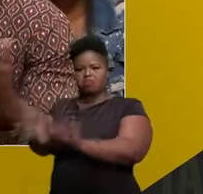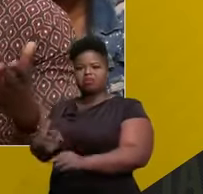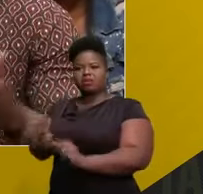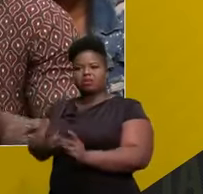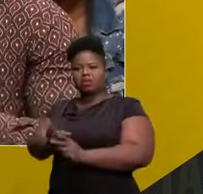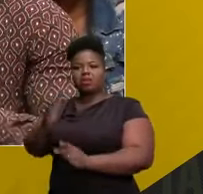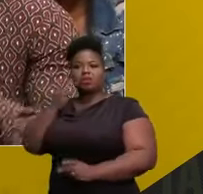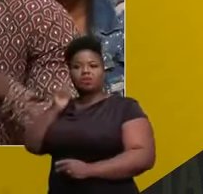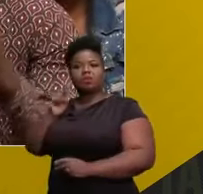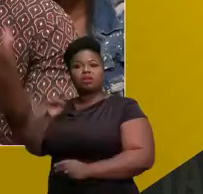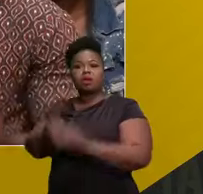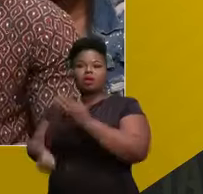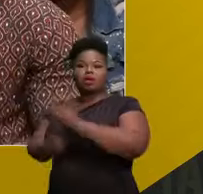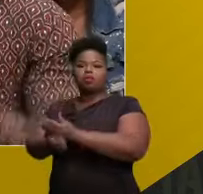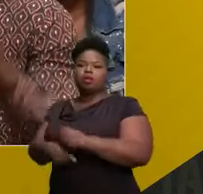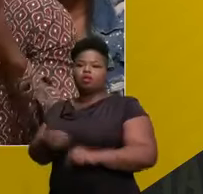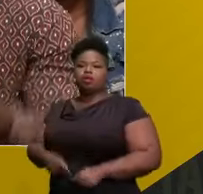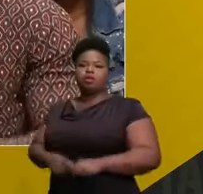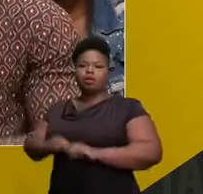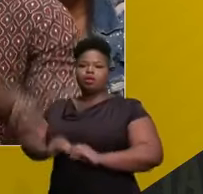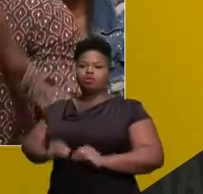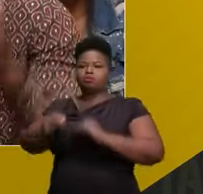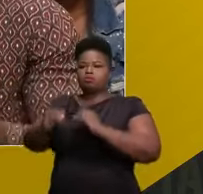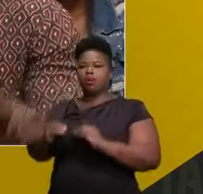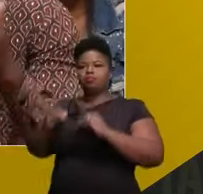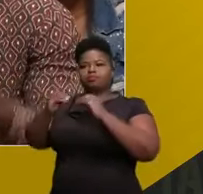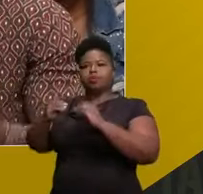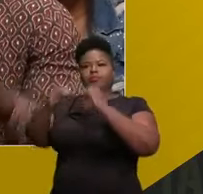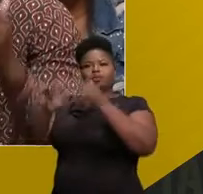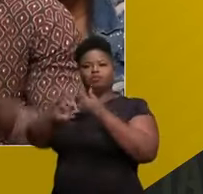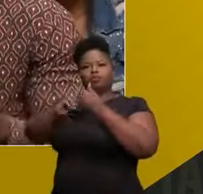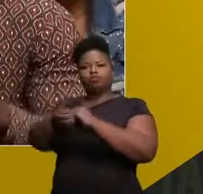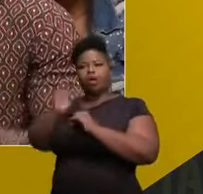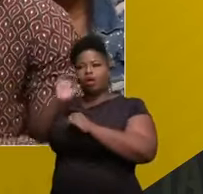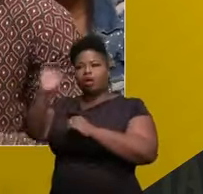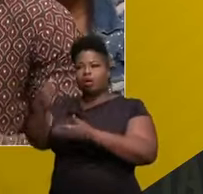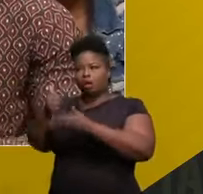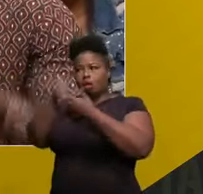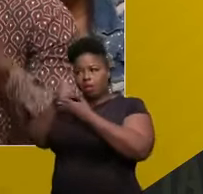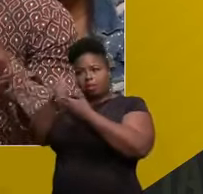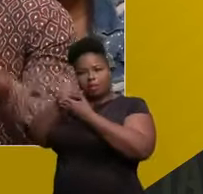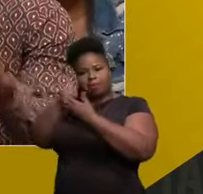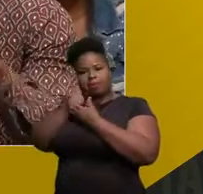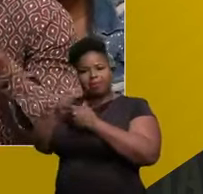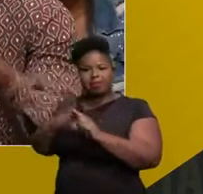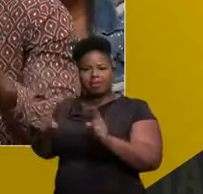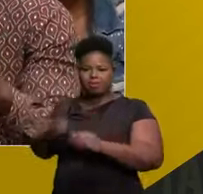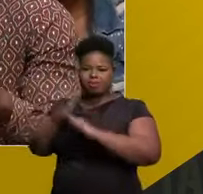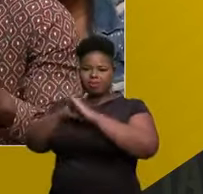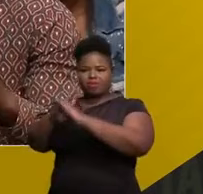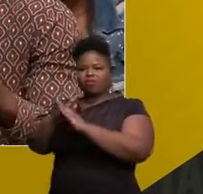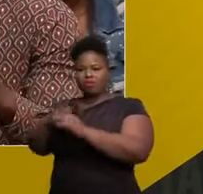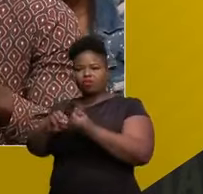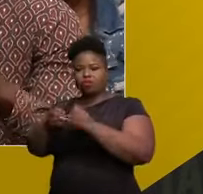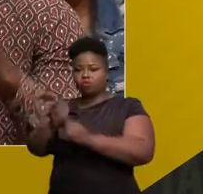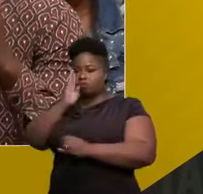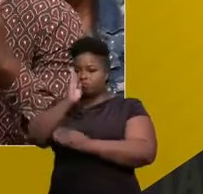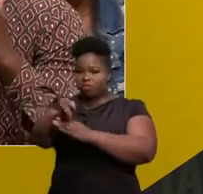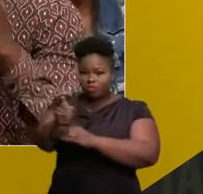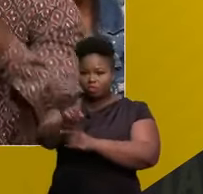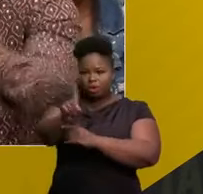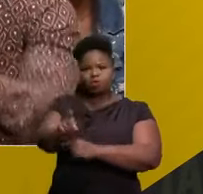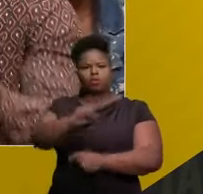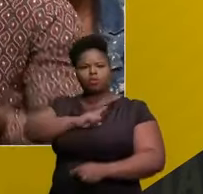things happen, they escalate, you try to get assistance as much as possible. You avoid confrontations because of once